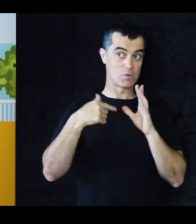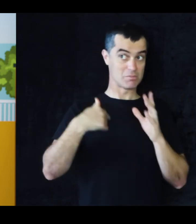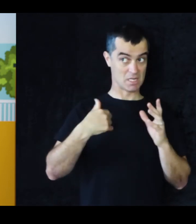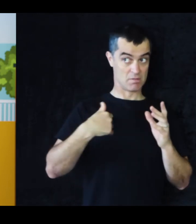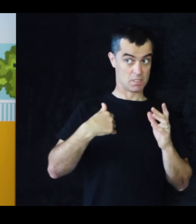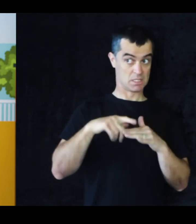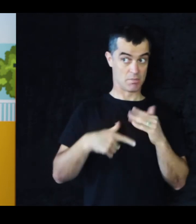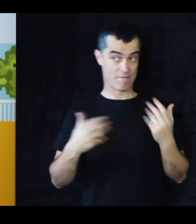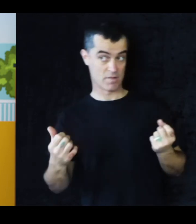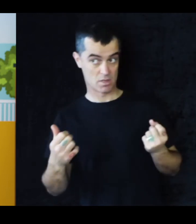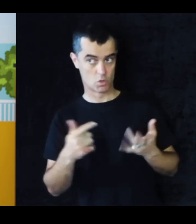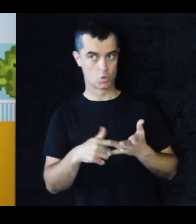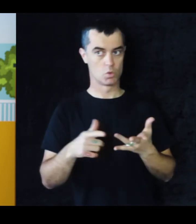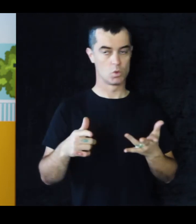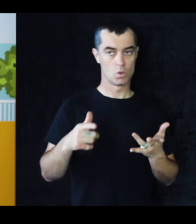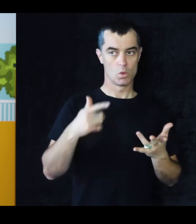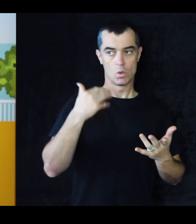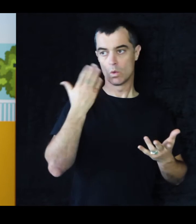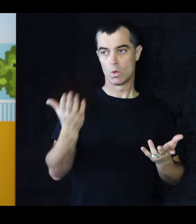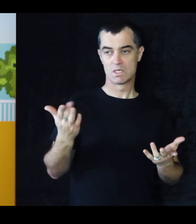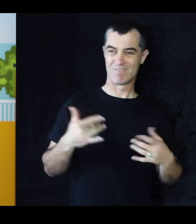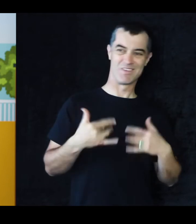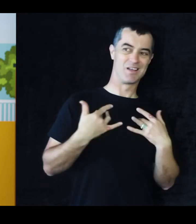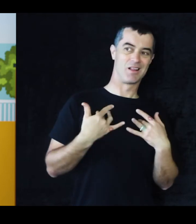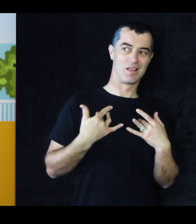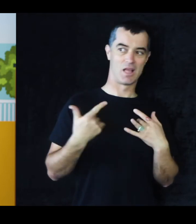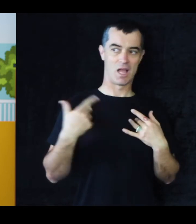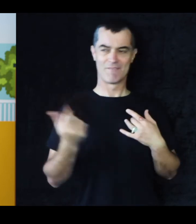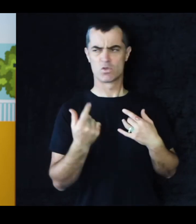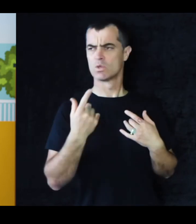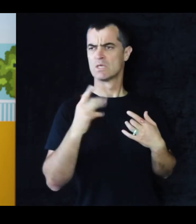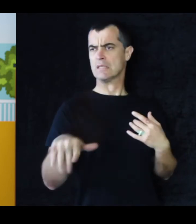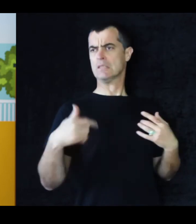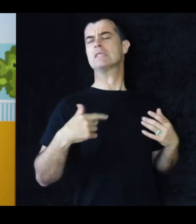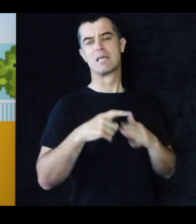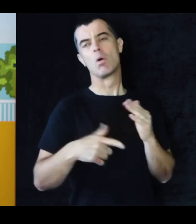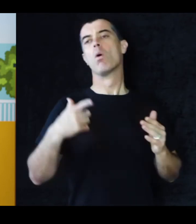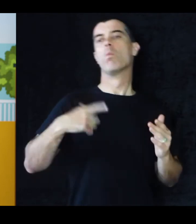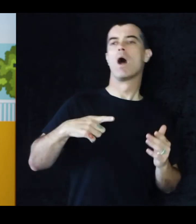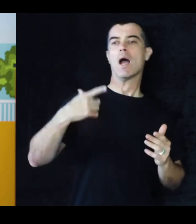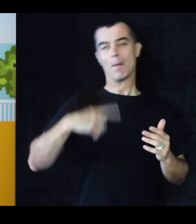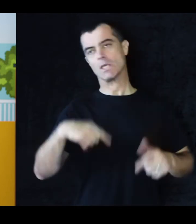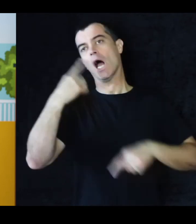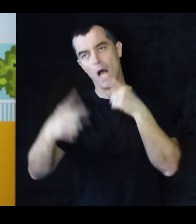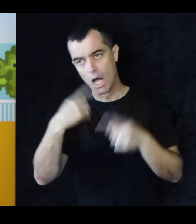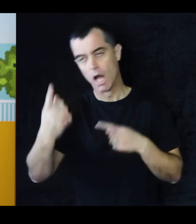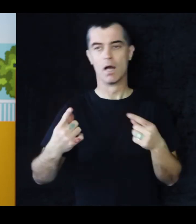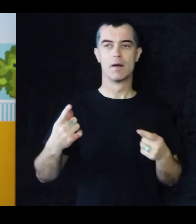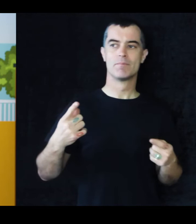people's reactions, to be constantly feeling that you have to justify